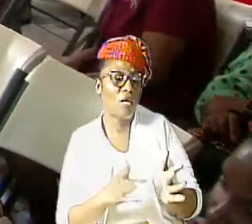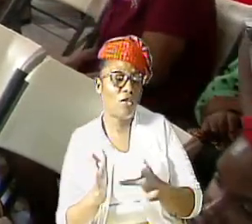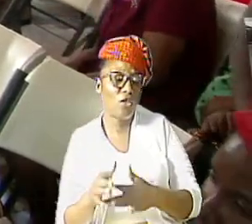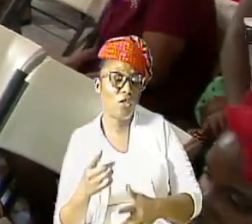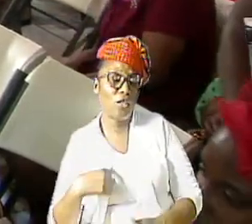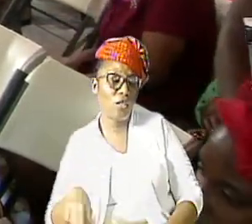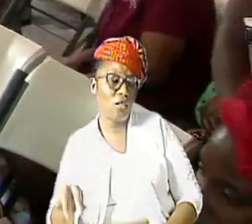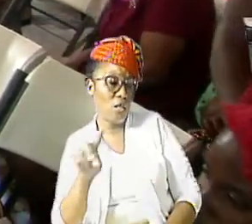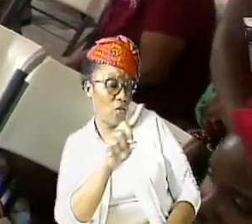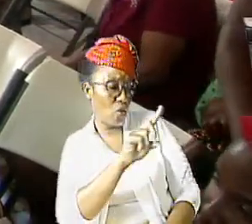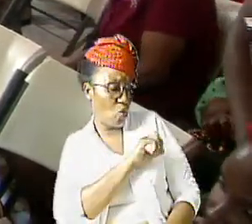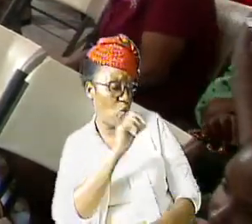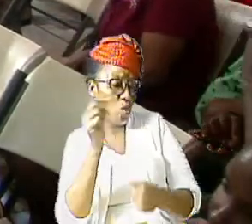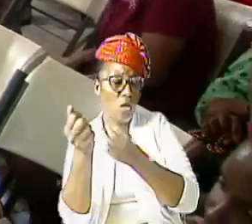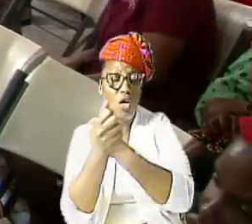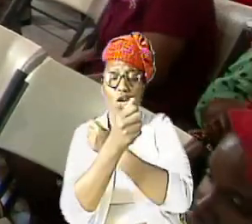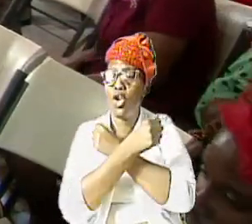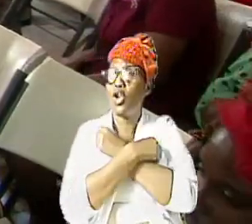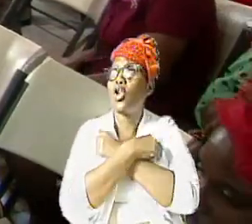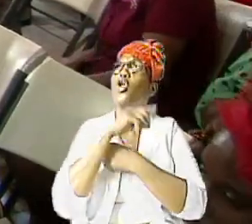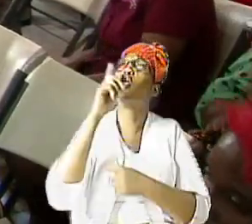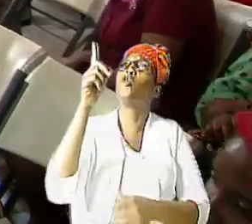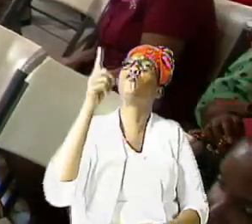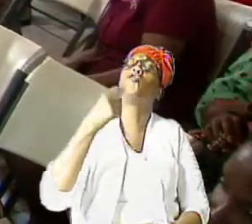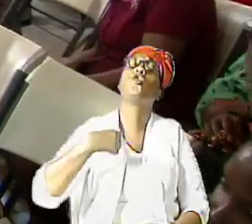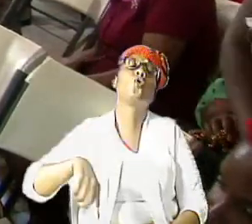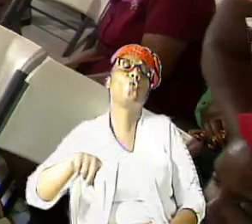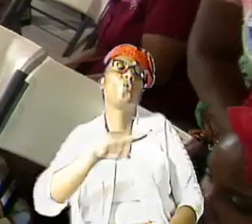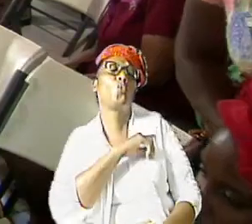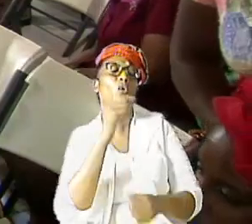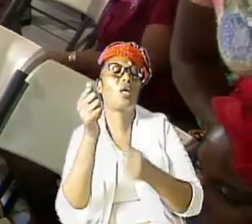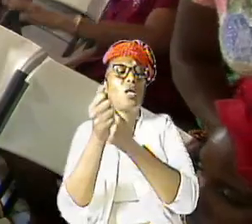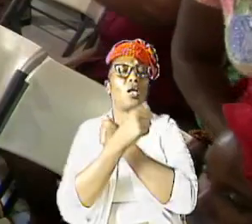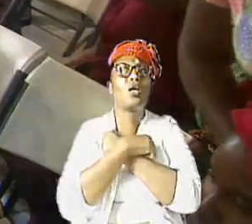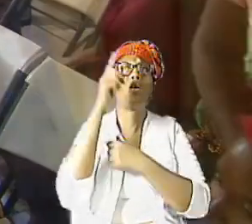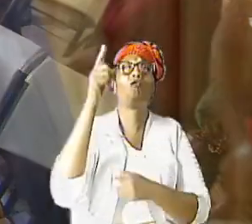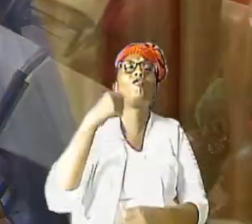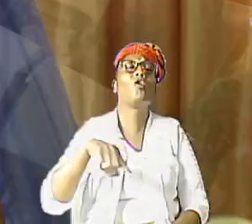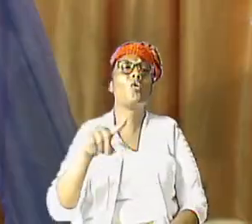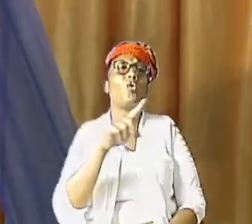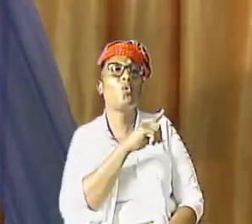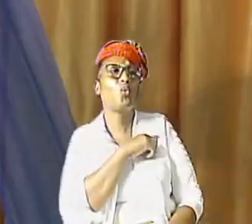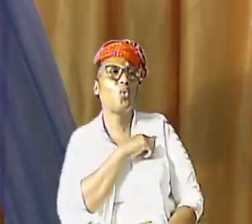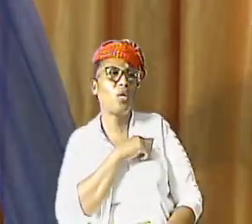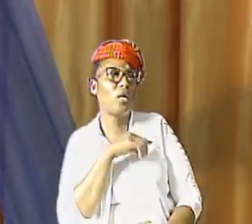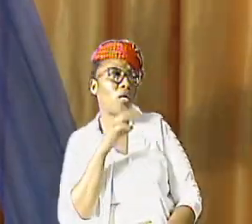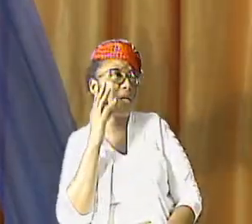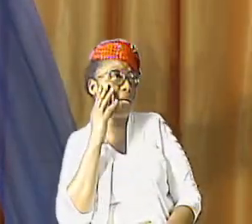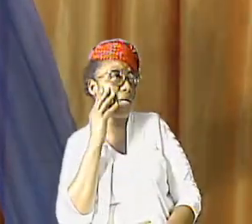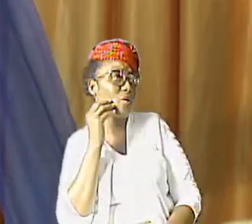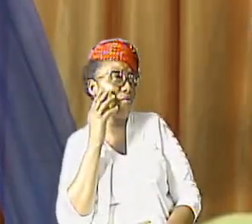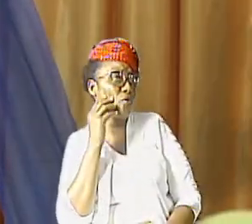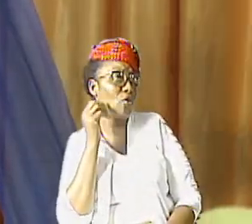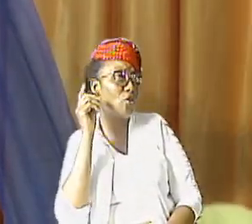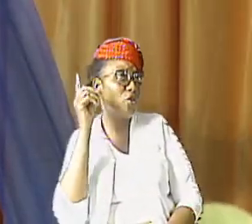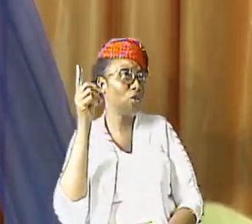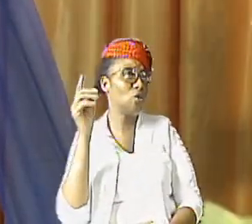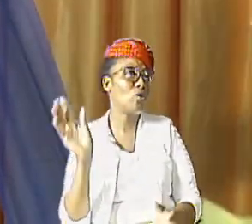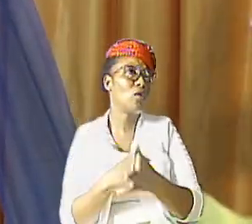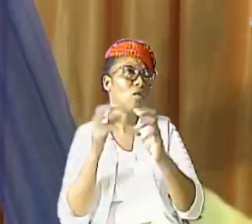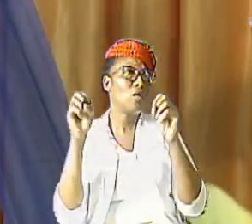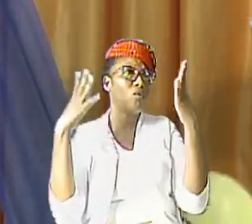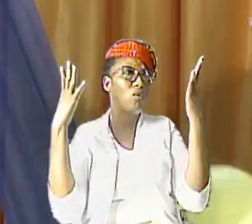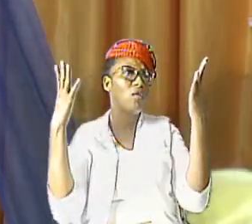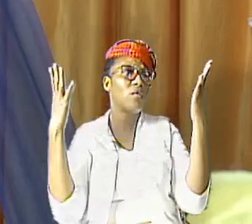I love you. I love you. Yeah, Jesus, we love you. We appreciate you. Hallelujah.